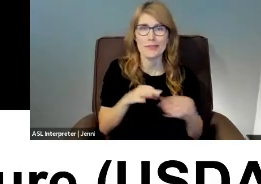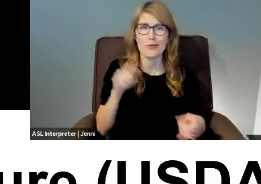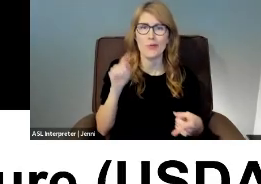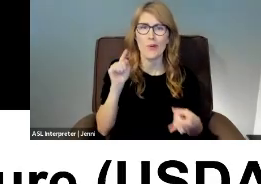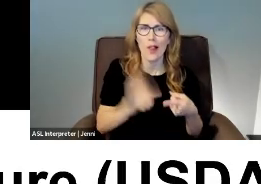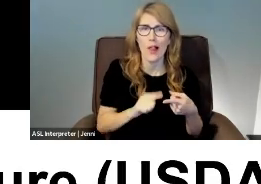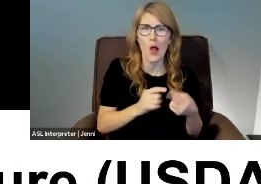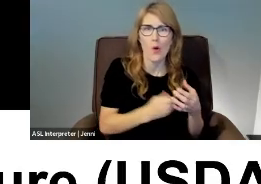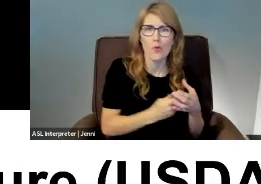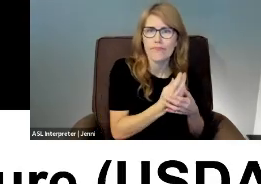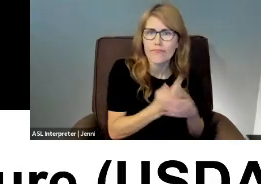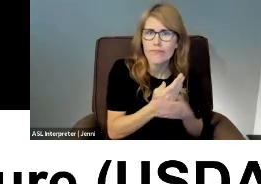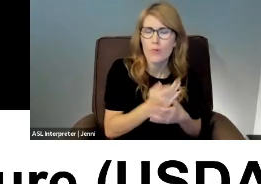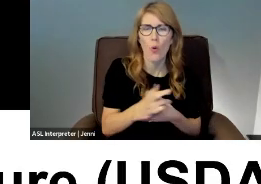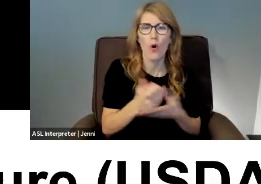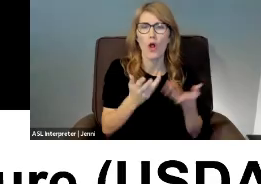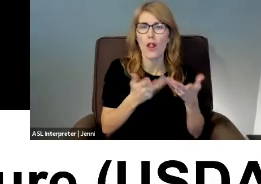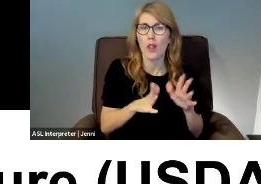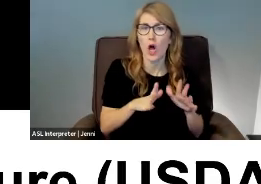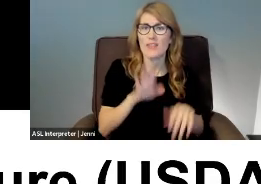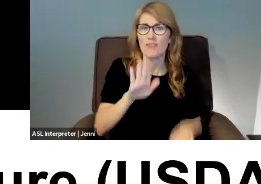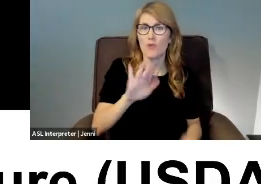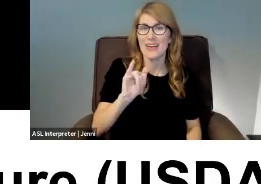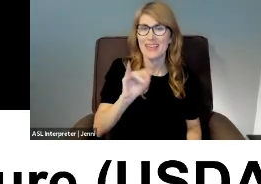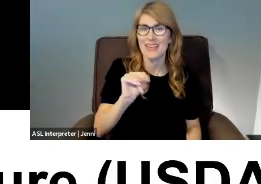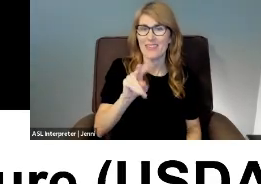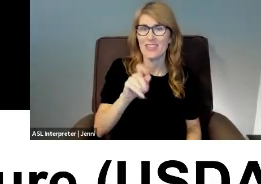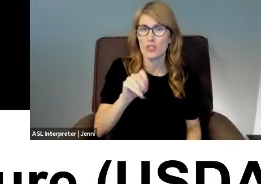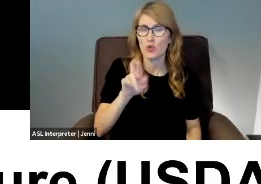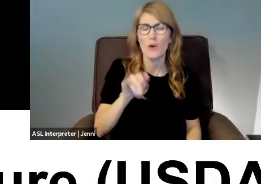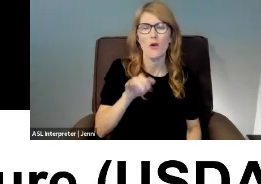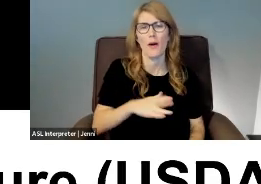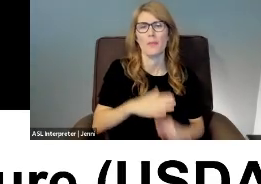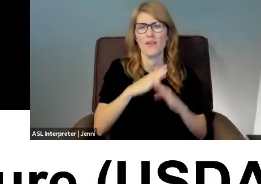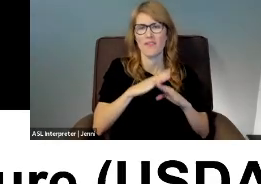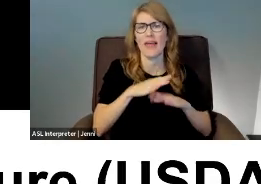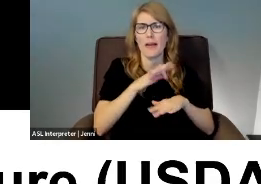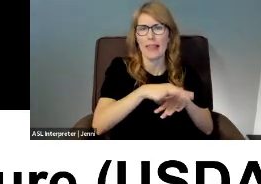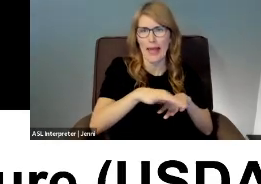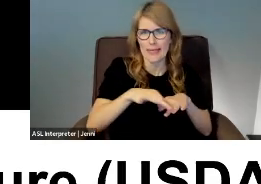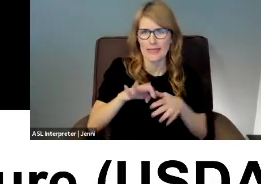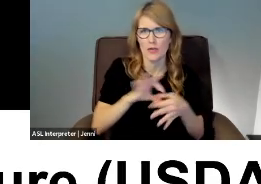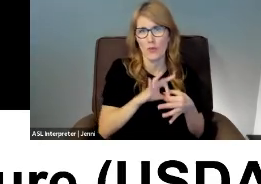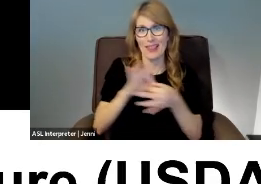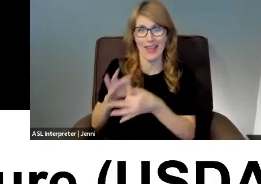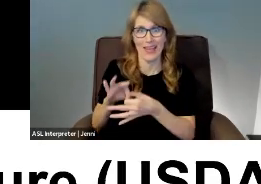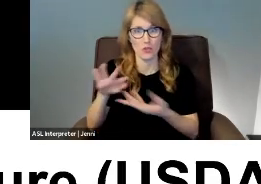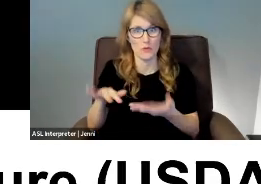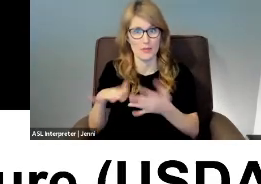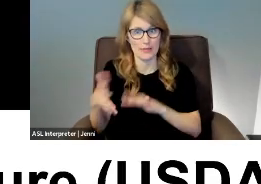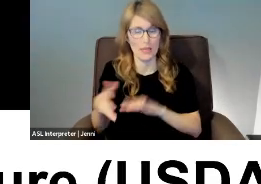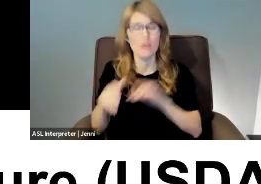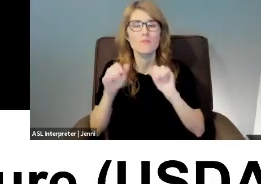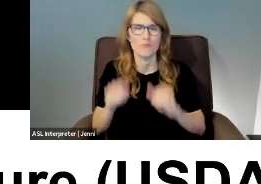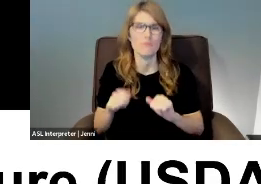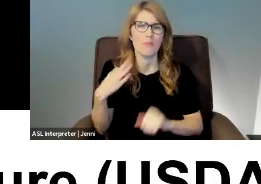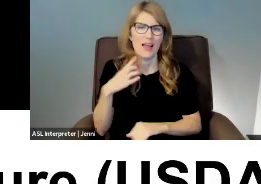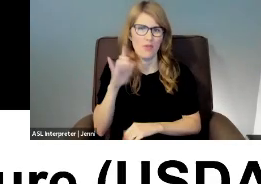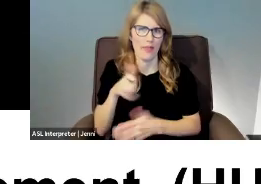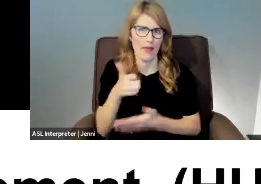of inventory, or prevention of planting due to any disasters, you can apply for that assistance.